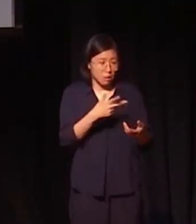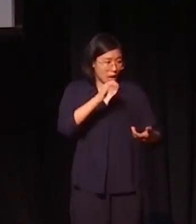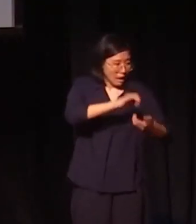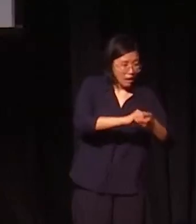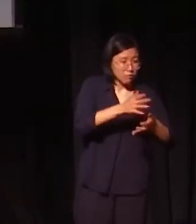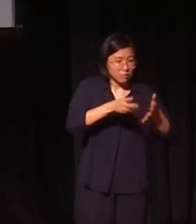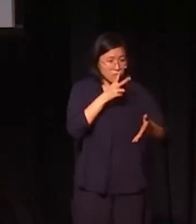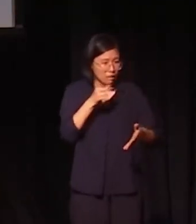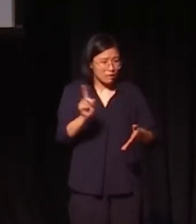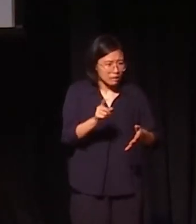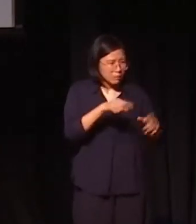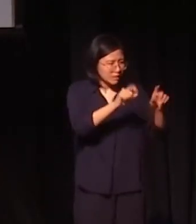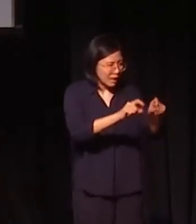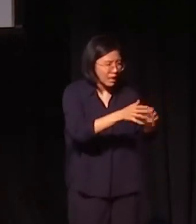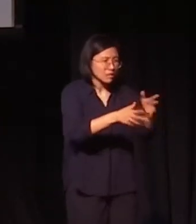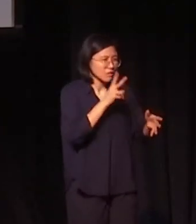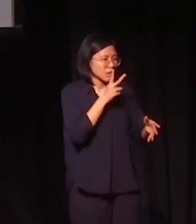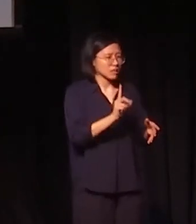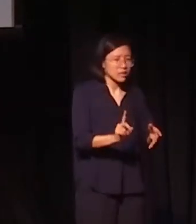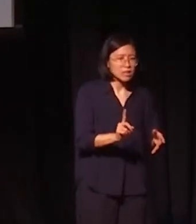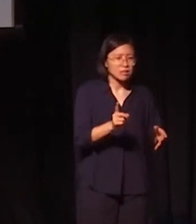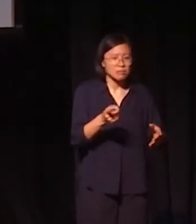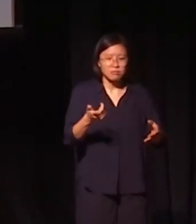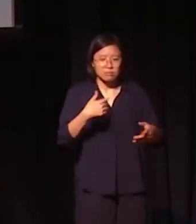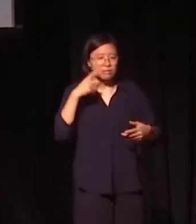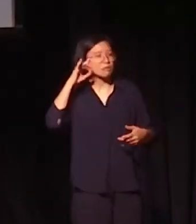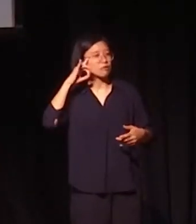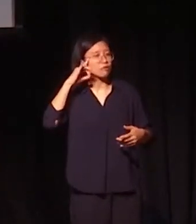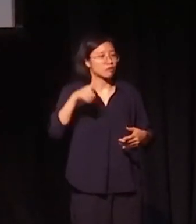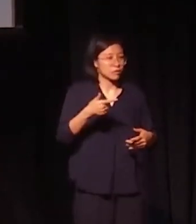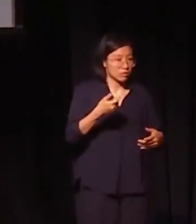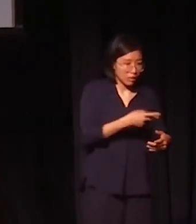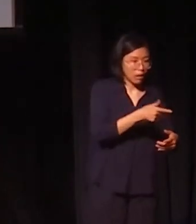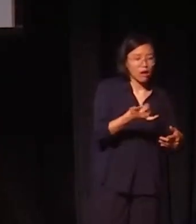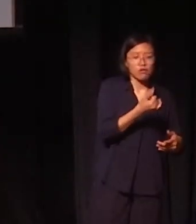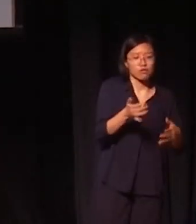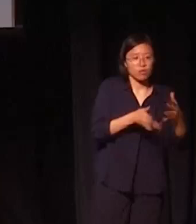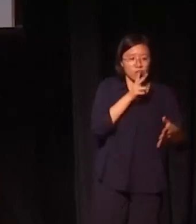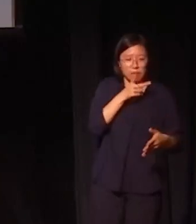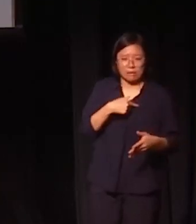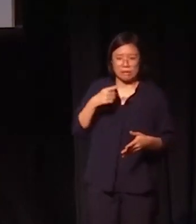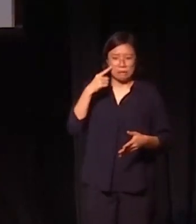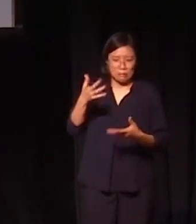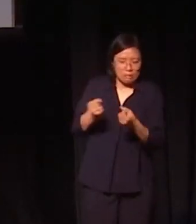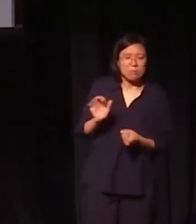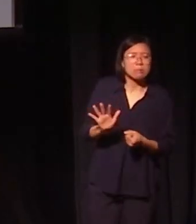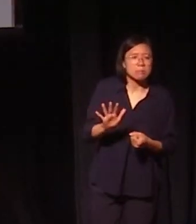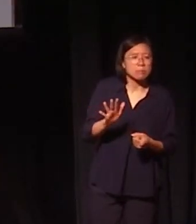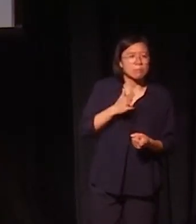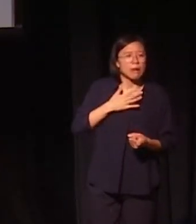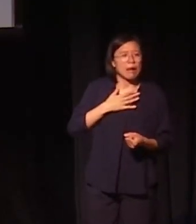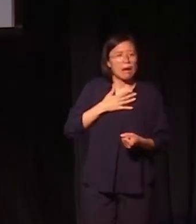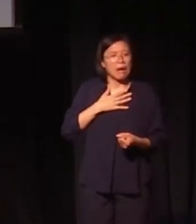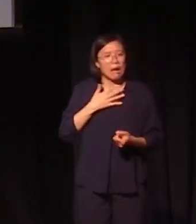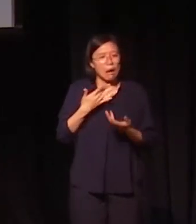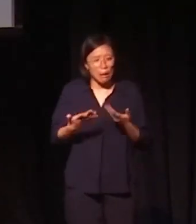how to brief the interpreter. And the interpreters often said that they were reluctant to accept this kind of work because of the vulnerabilities, potentially, of the deaf